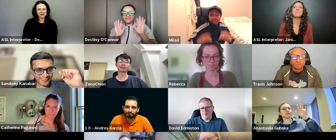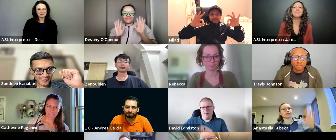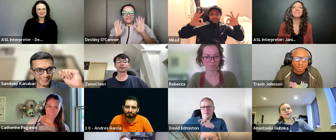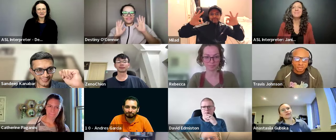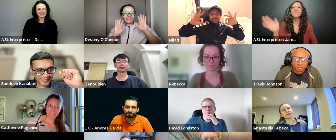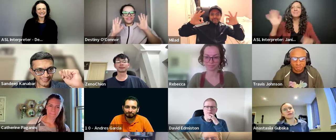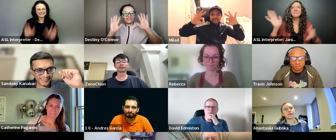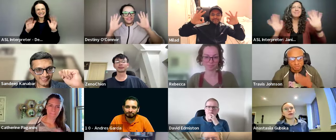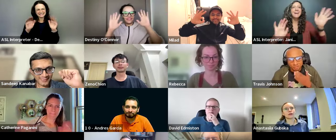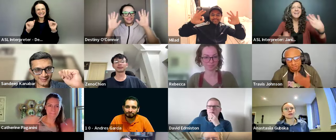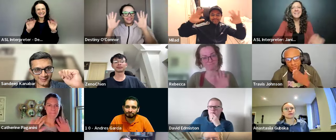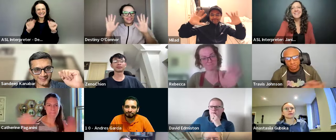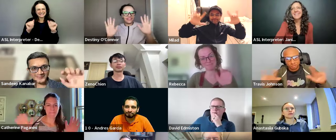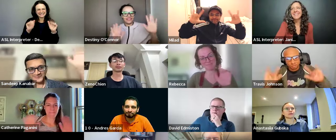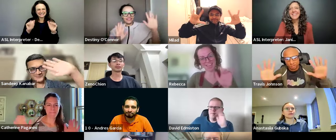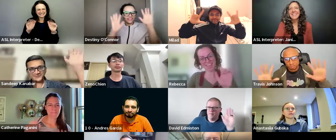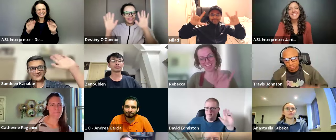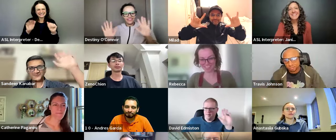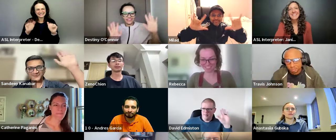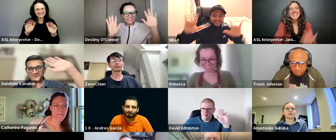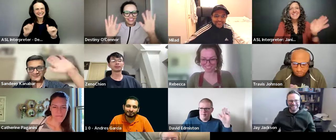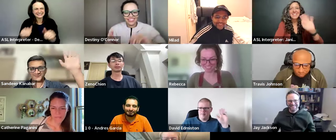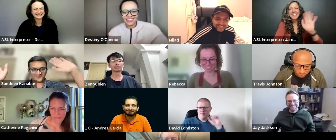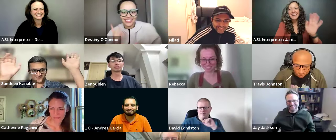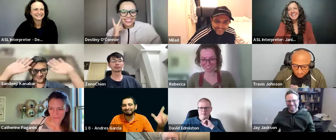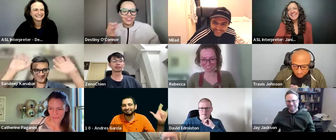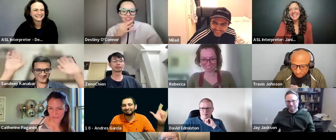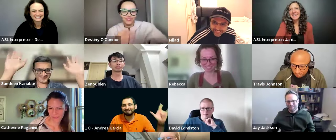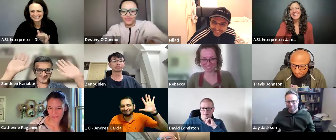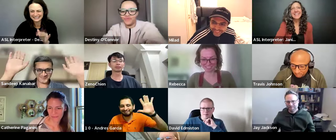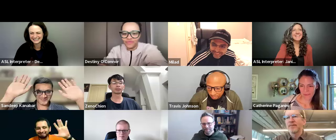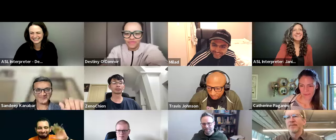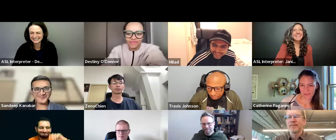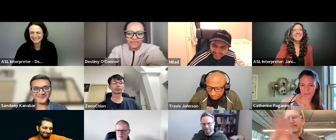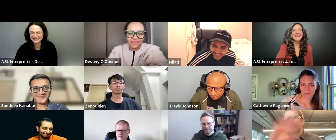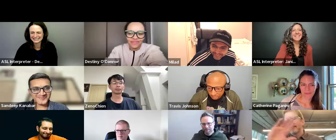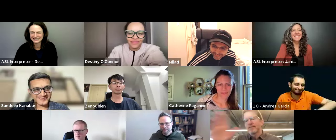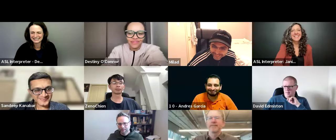you soon. Take care. Bye. Bye. Bye.